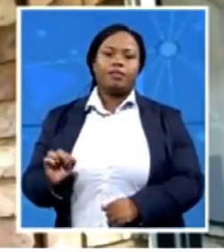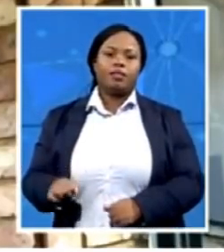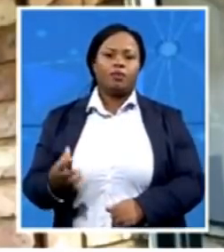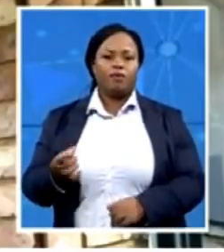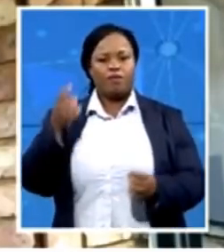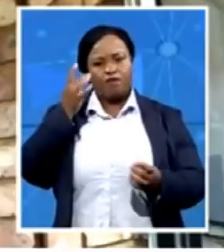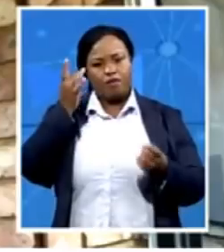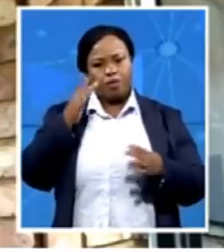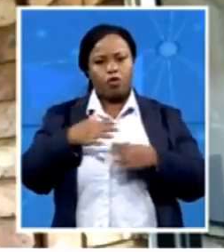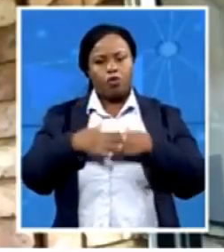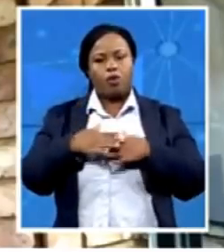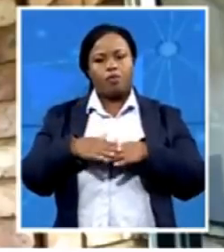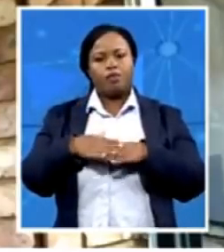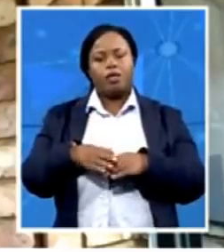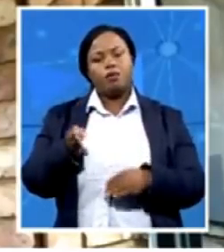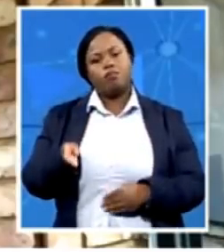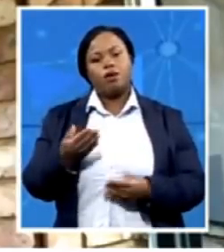at